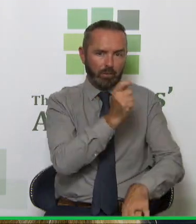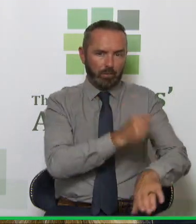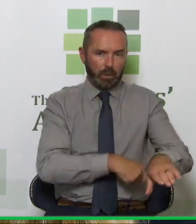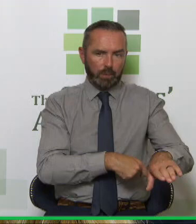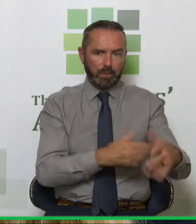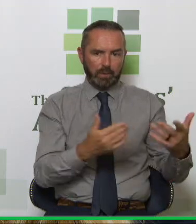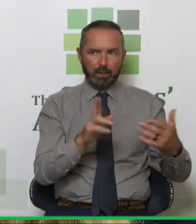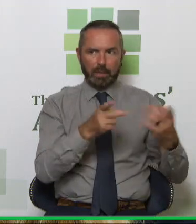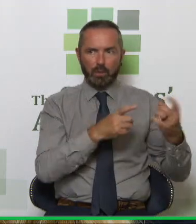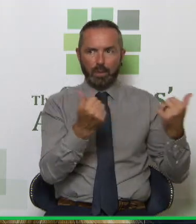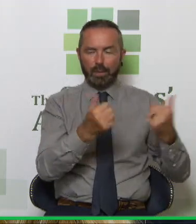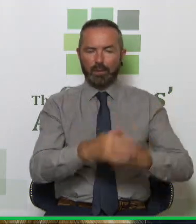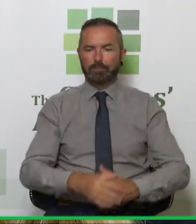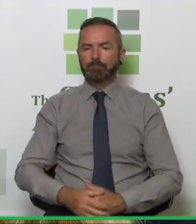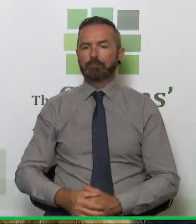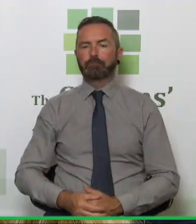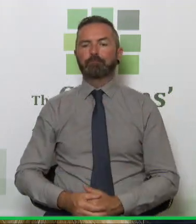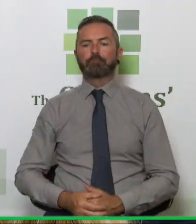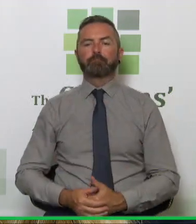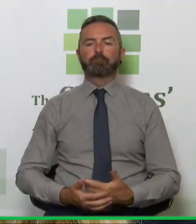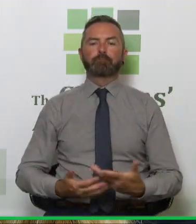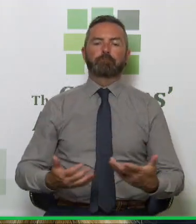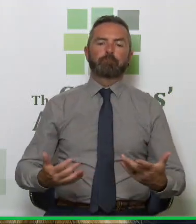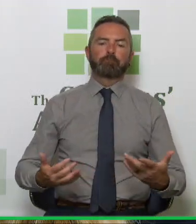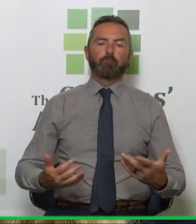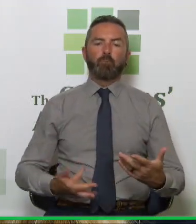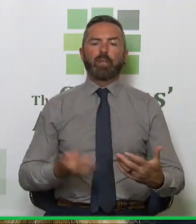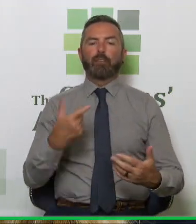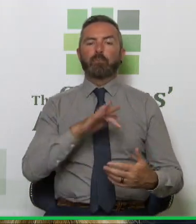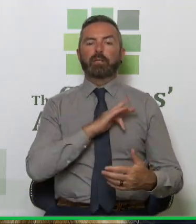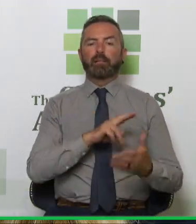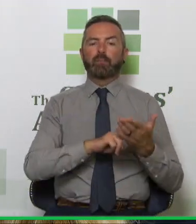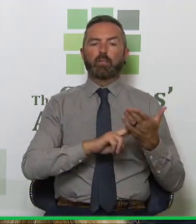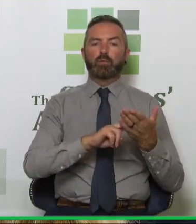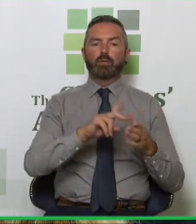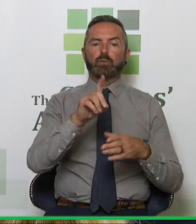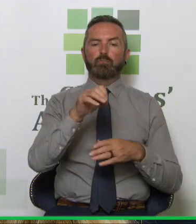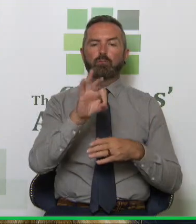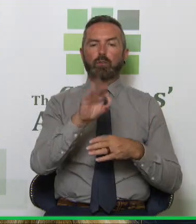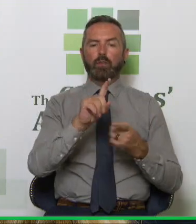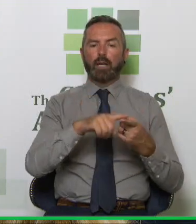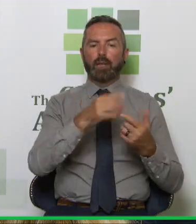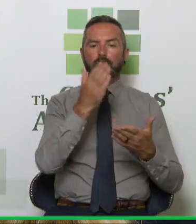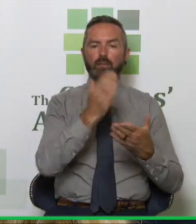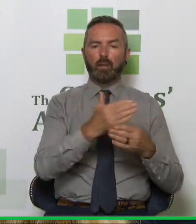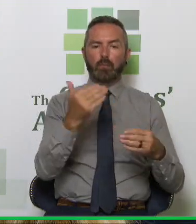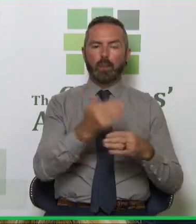very much. Now, if I'm taking drugs and I'm stopped by the police and they have